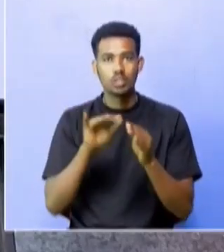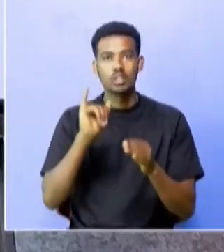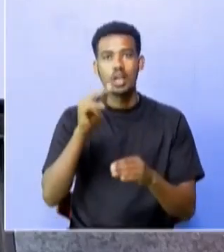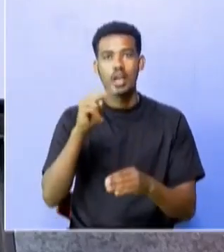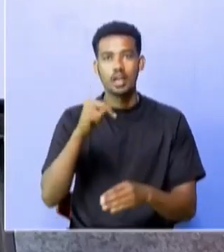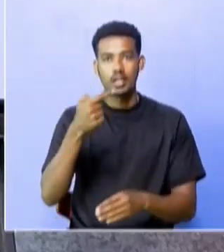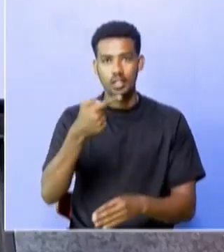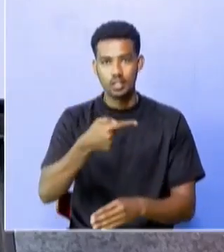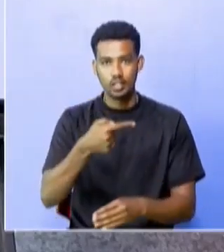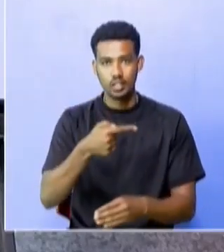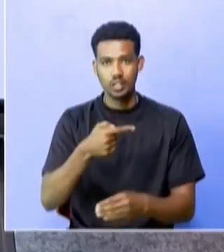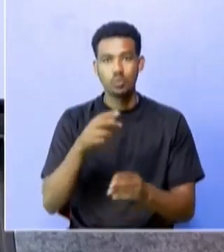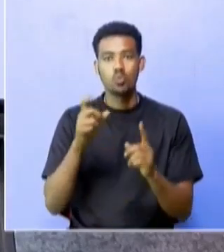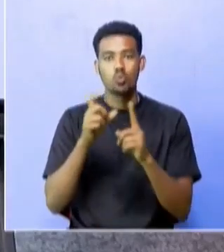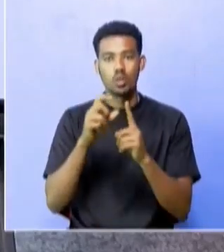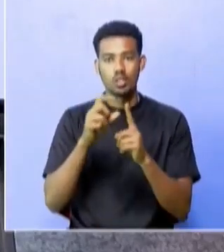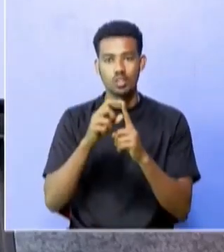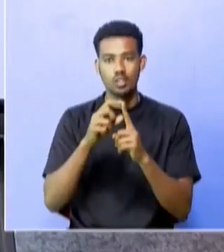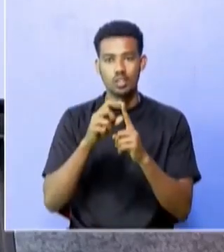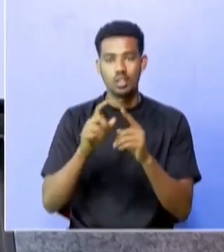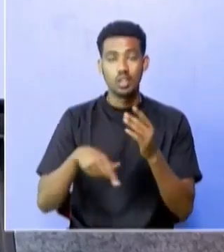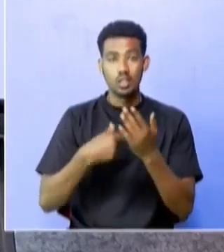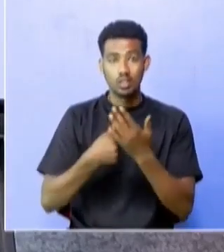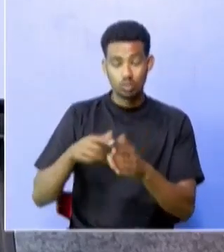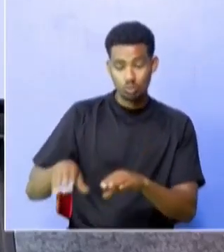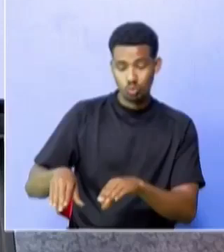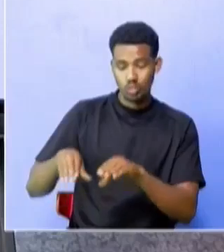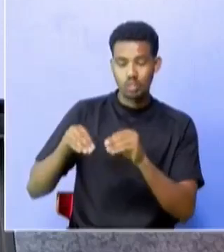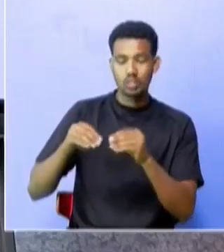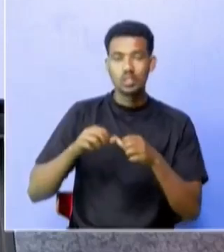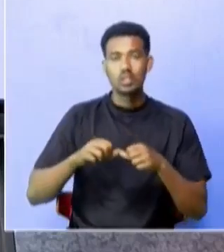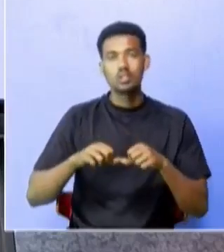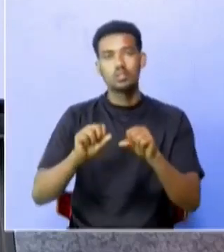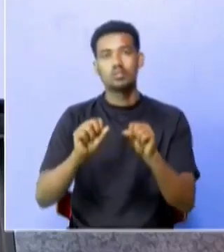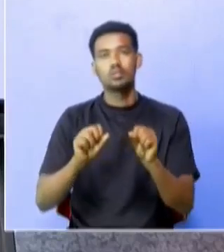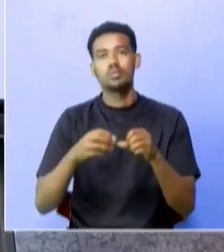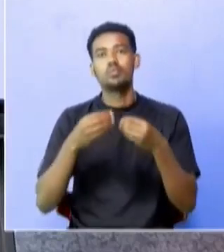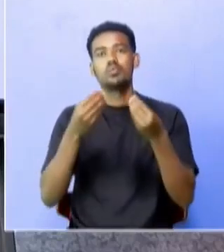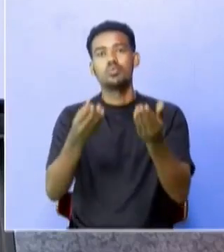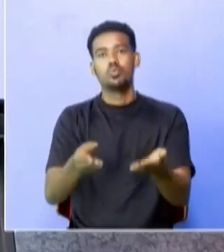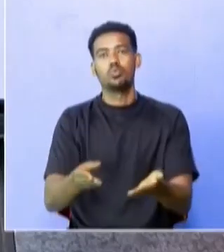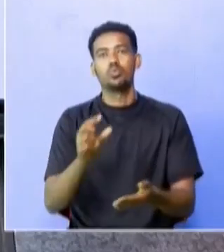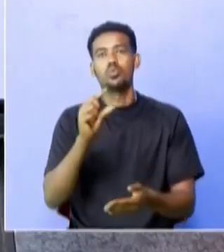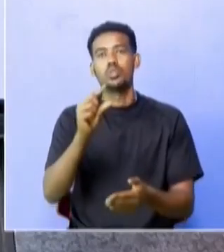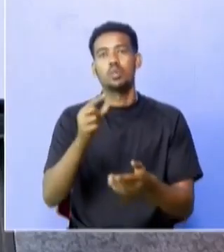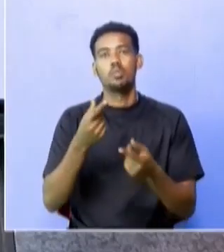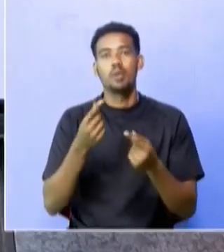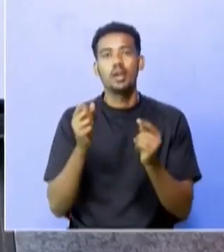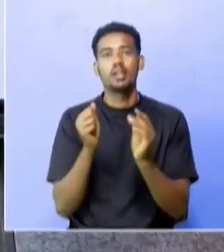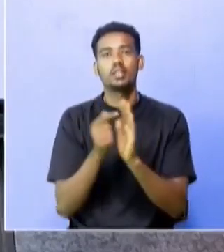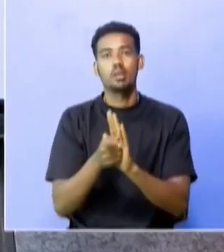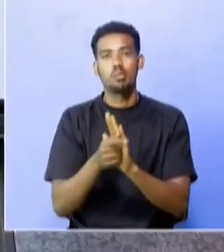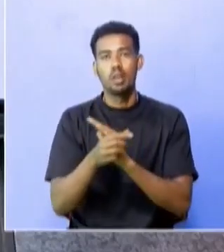words. So, students, let us continue. Let me give you some example and try